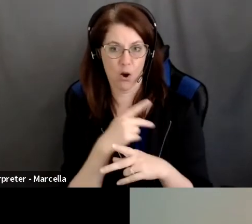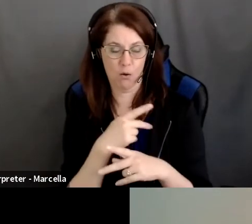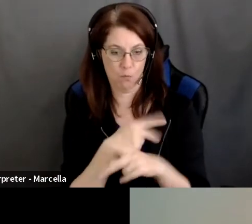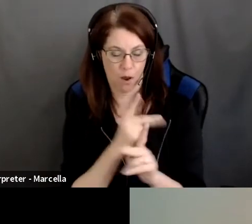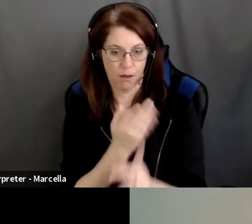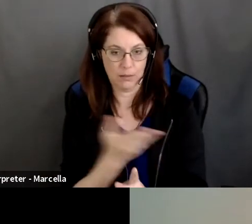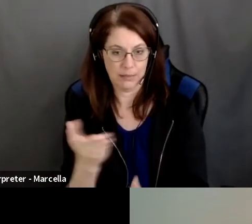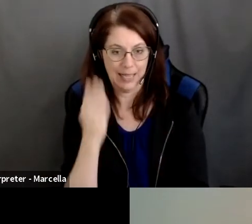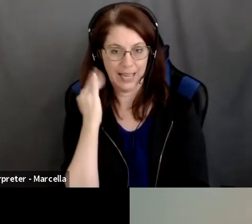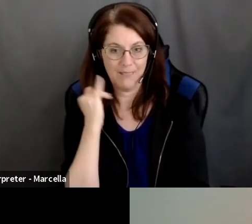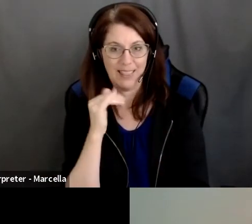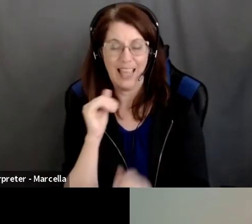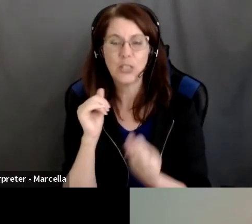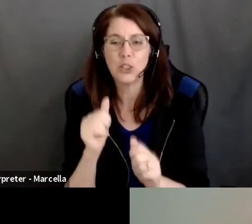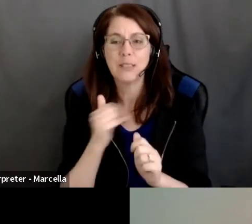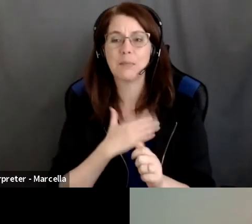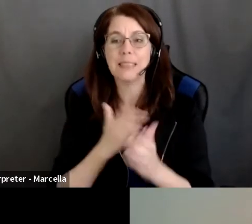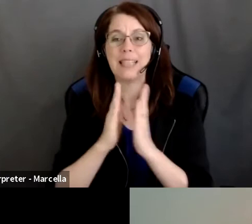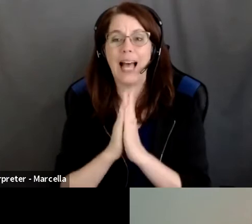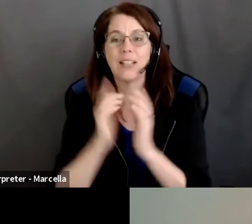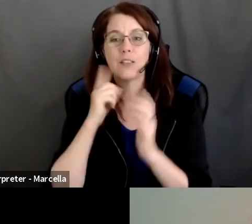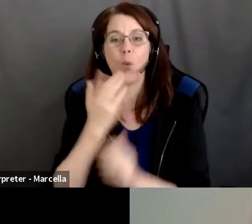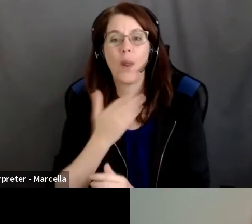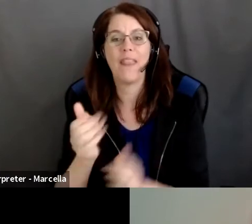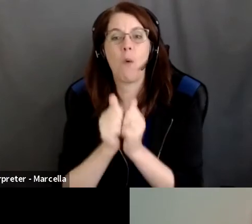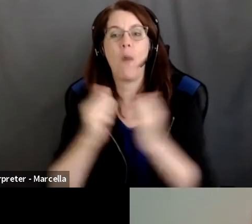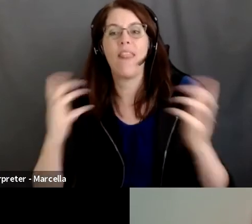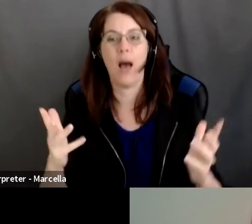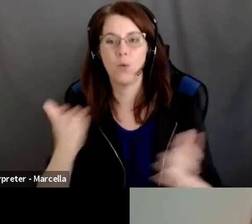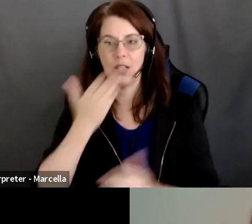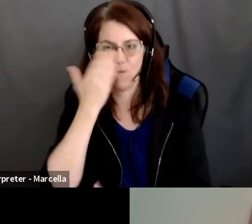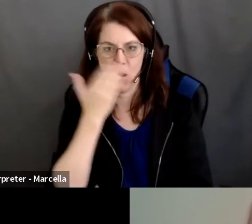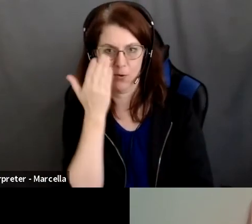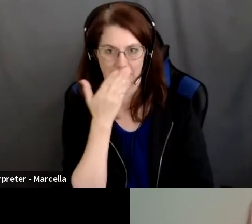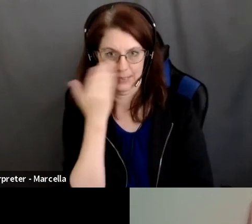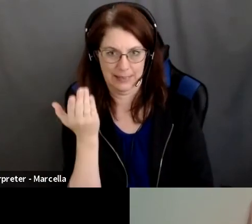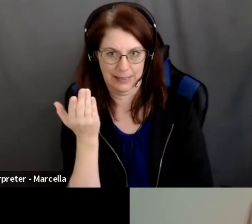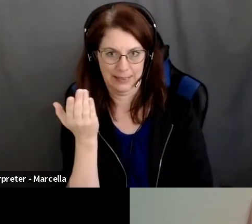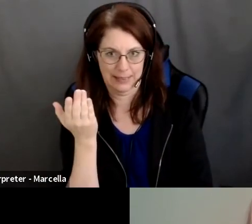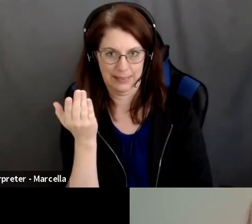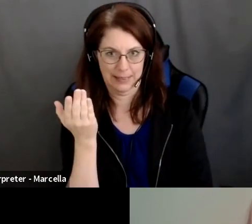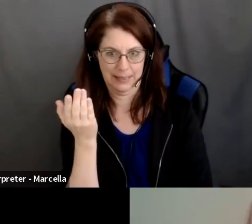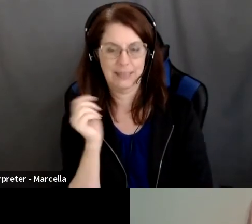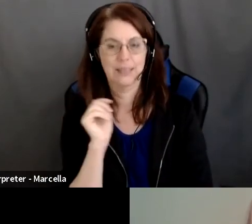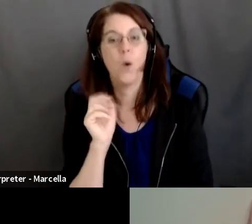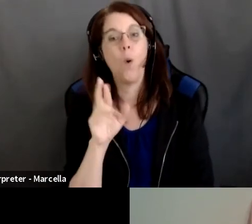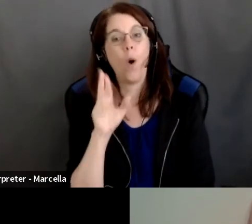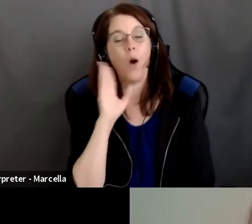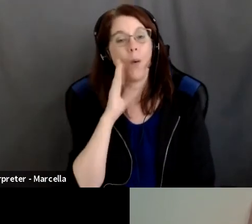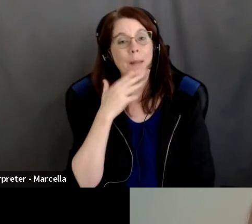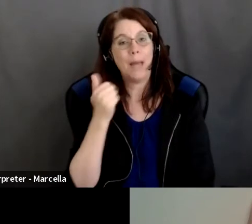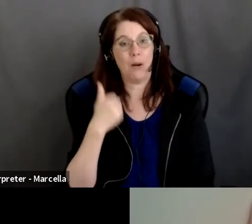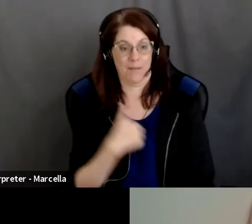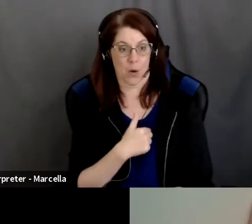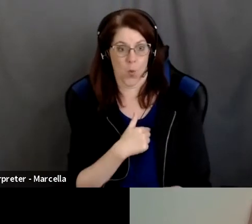could make it a point to ask for things that are fragrance-free, or if it would be better if those of us